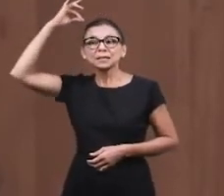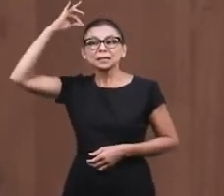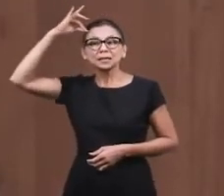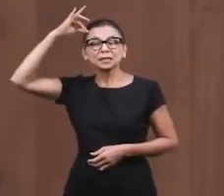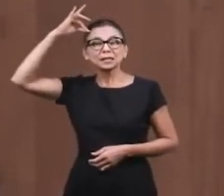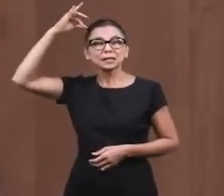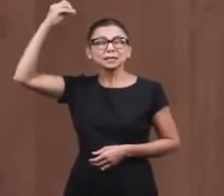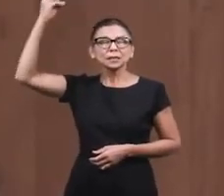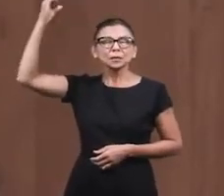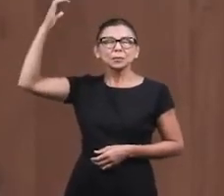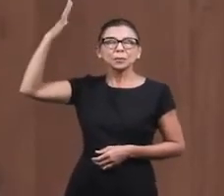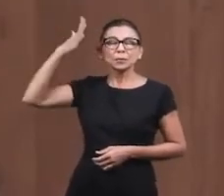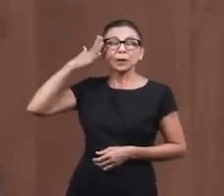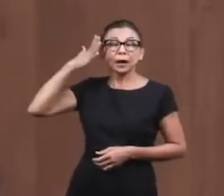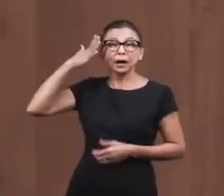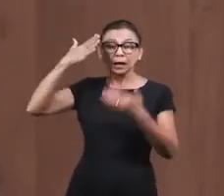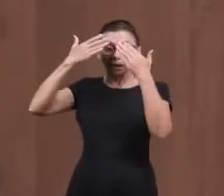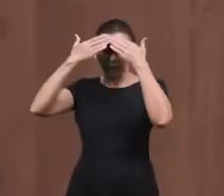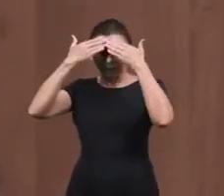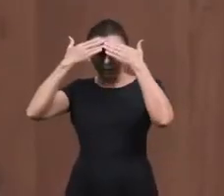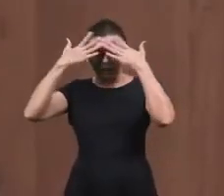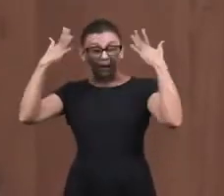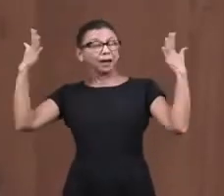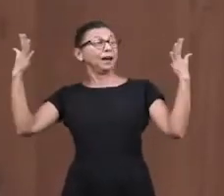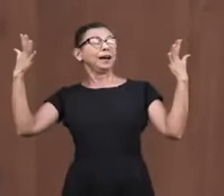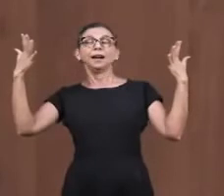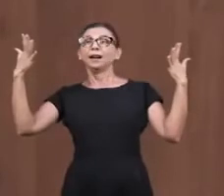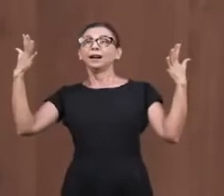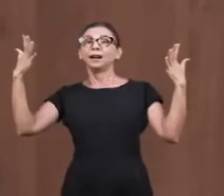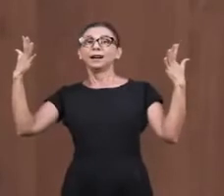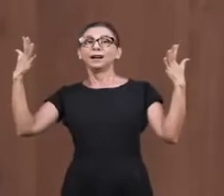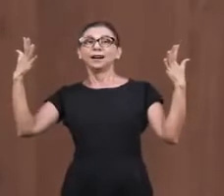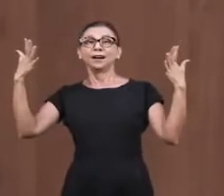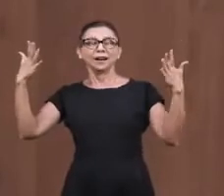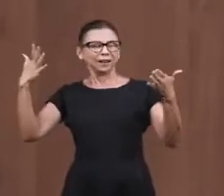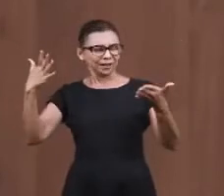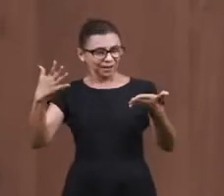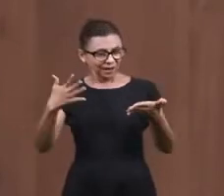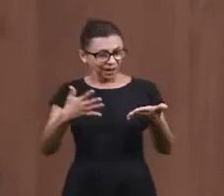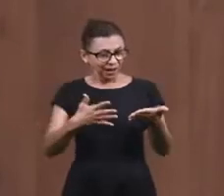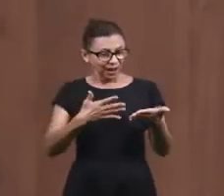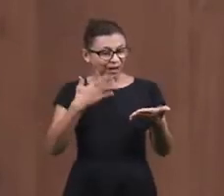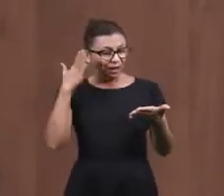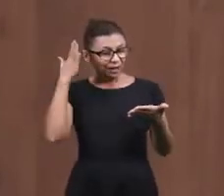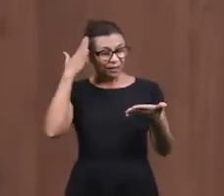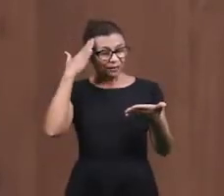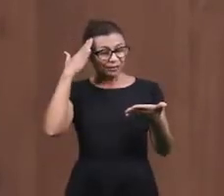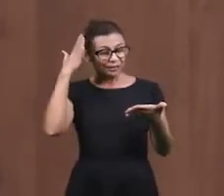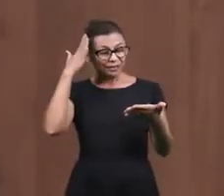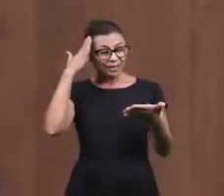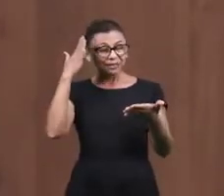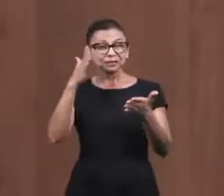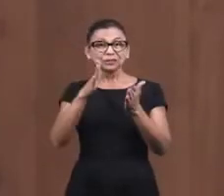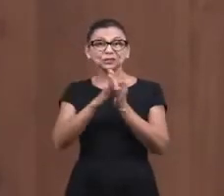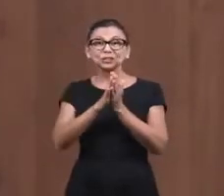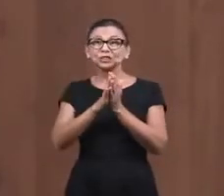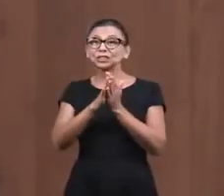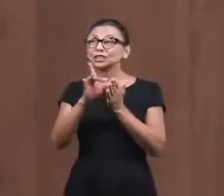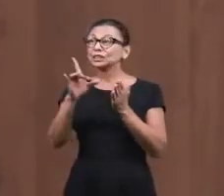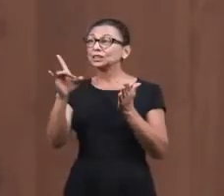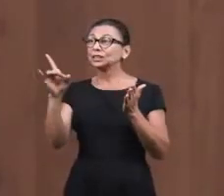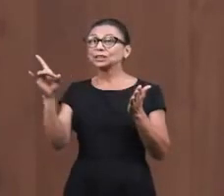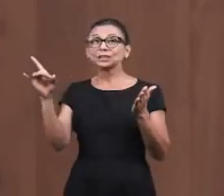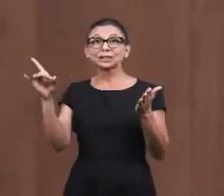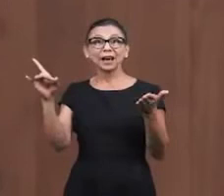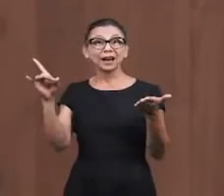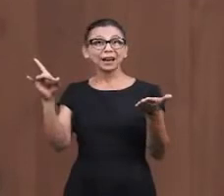eyes and these earplugs may fall from our ears, so that we can understand what the Holy Spirit wants